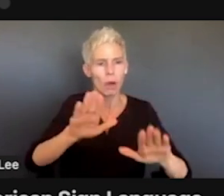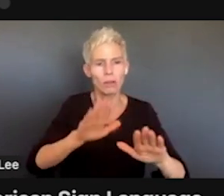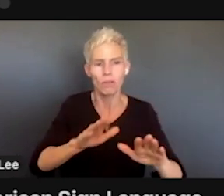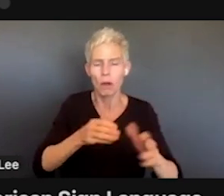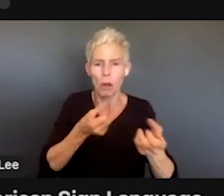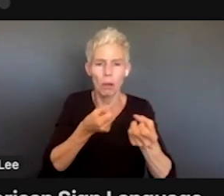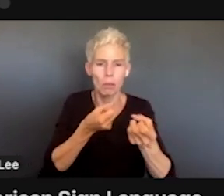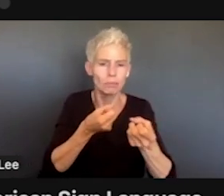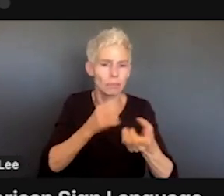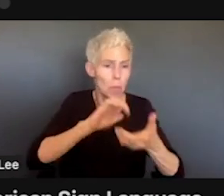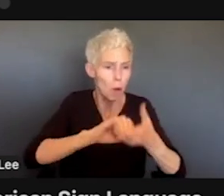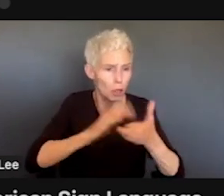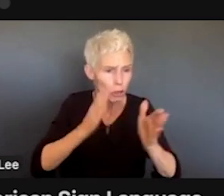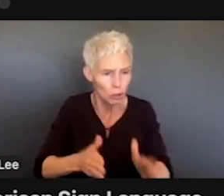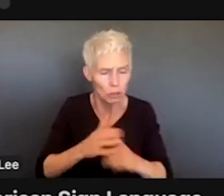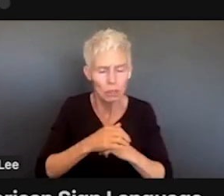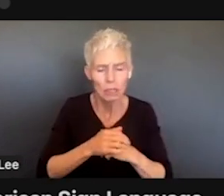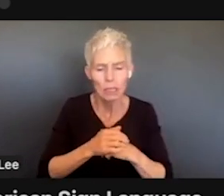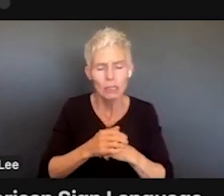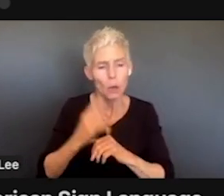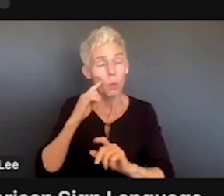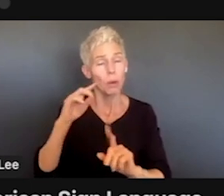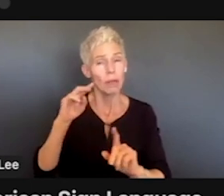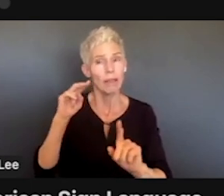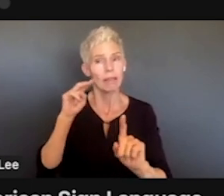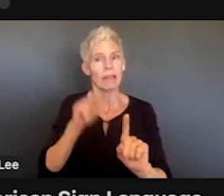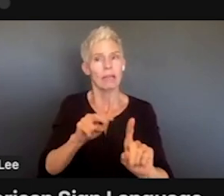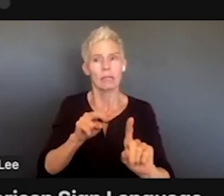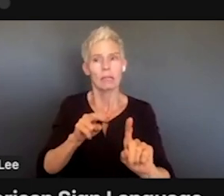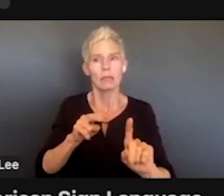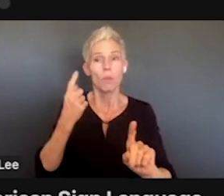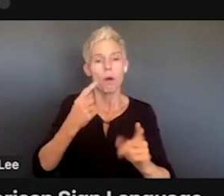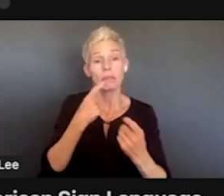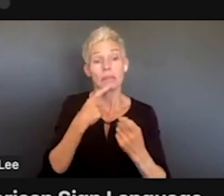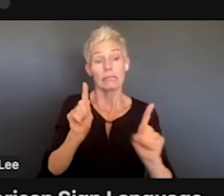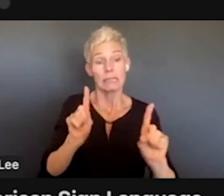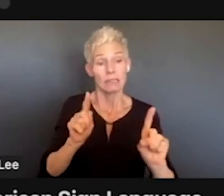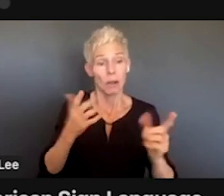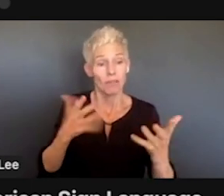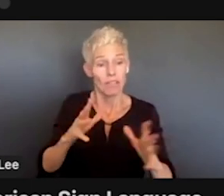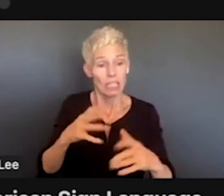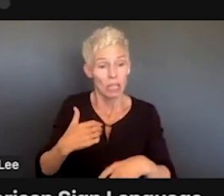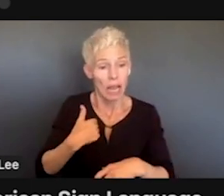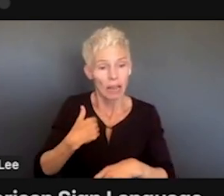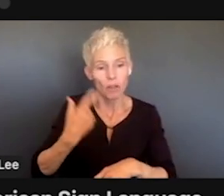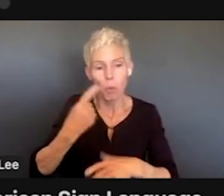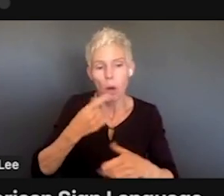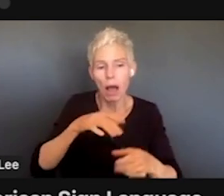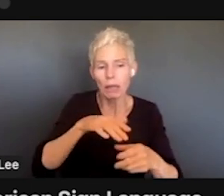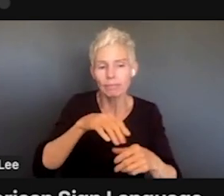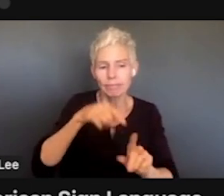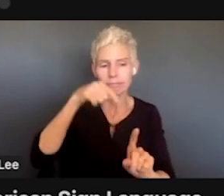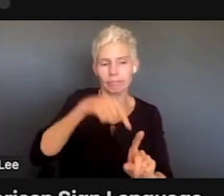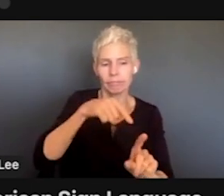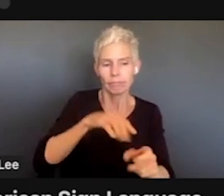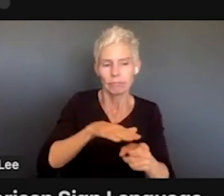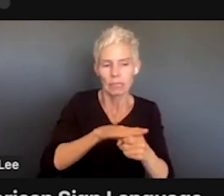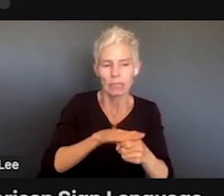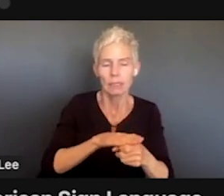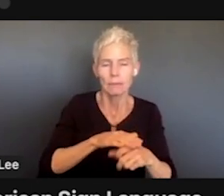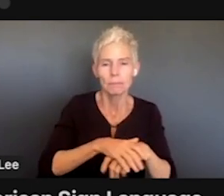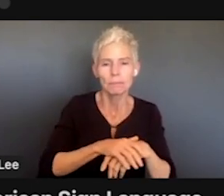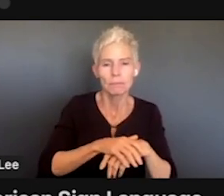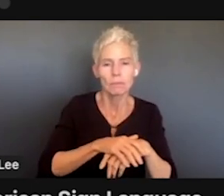and in reflecting, I think that one of the successes that we've had, or an area of success, is the fact that